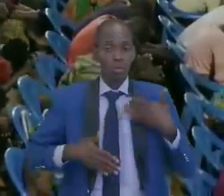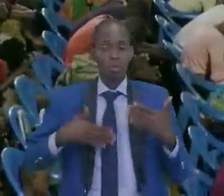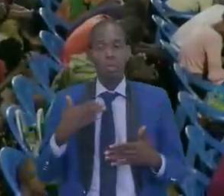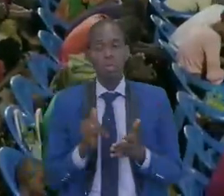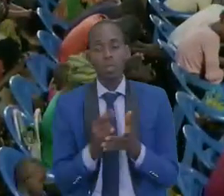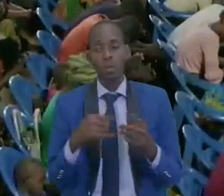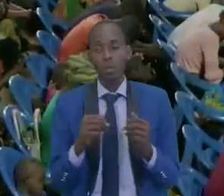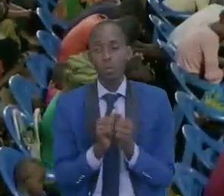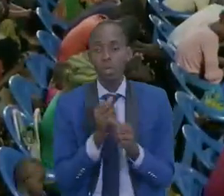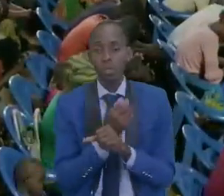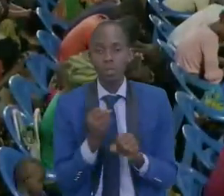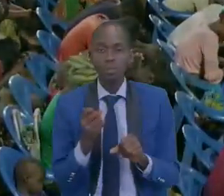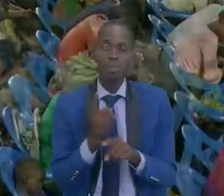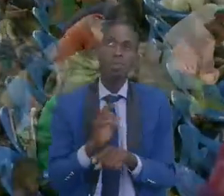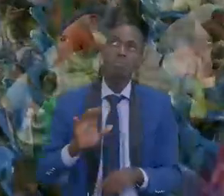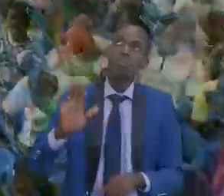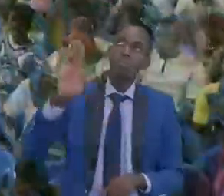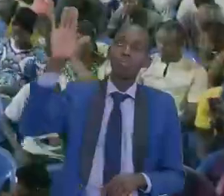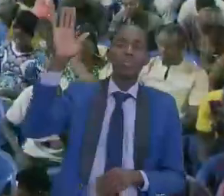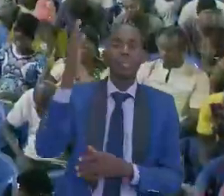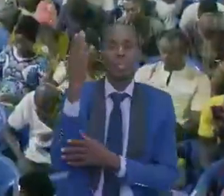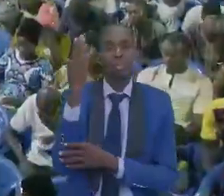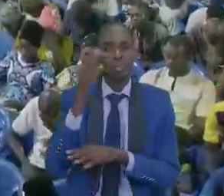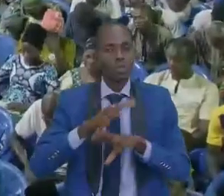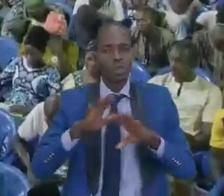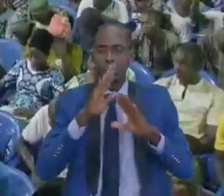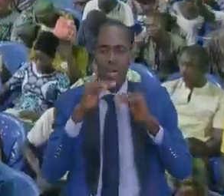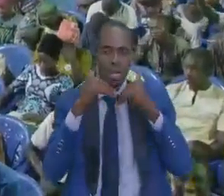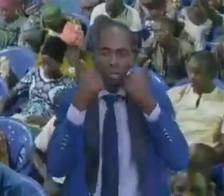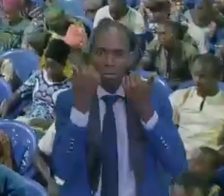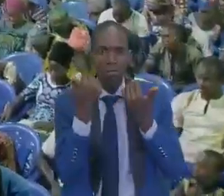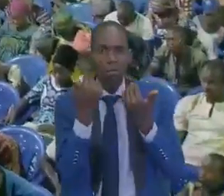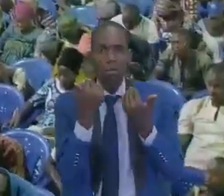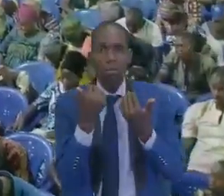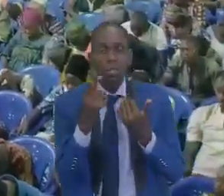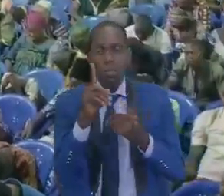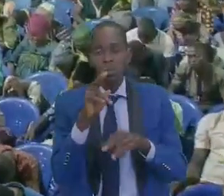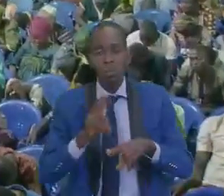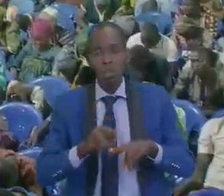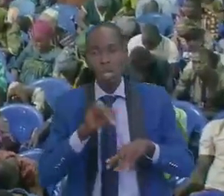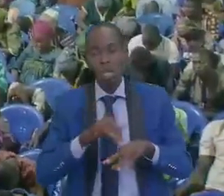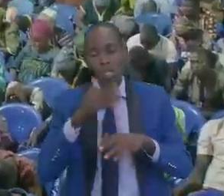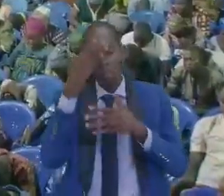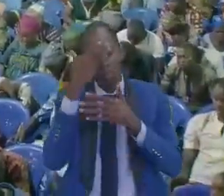Raise up that hand anywhere you are. In the front, in the middle, at the back.